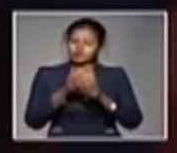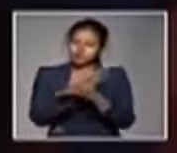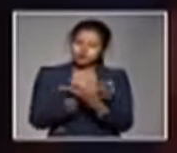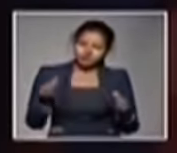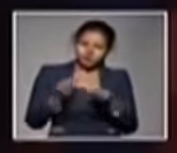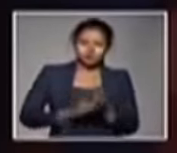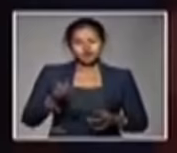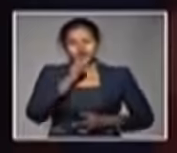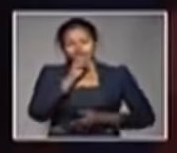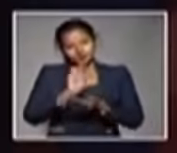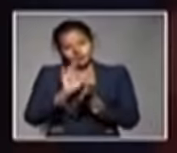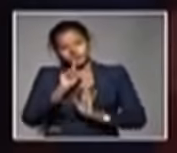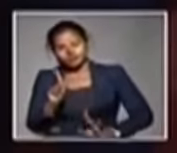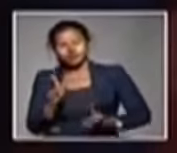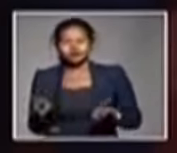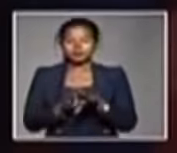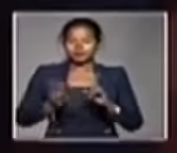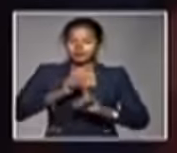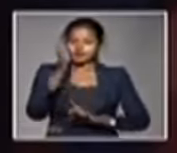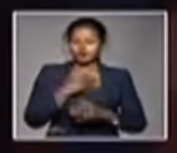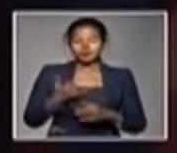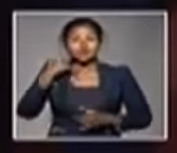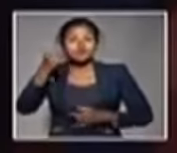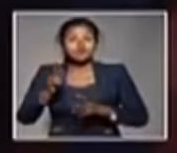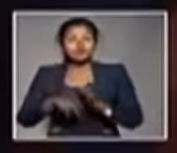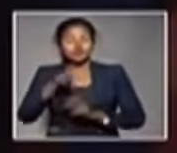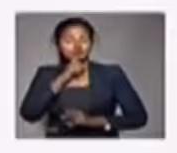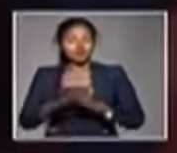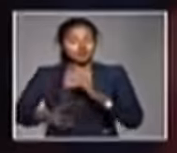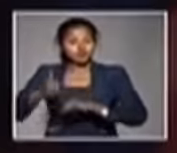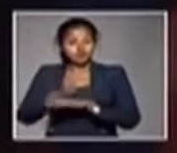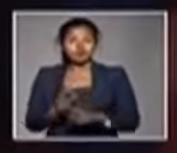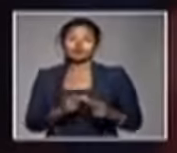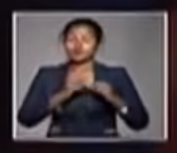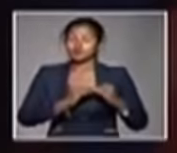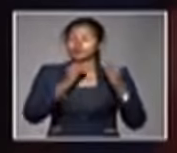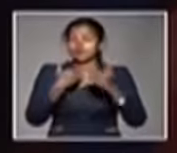remain silent. He made the president speak to the judge about her promotion as well.